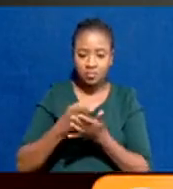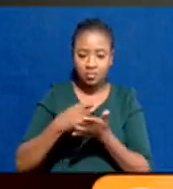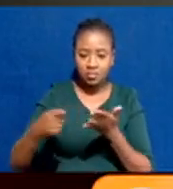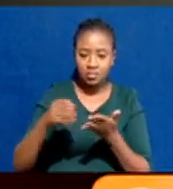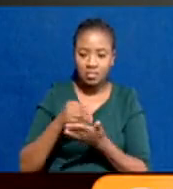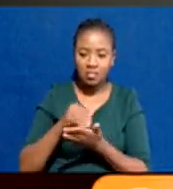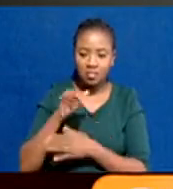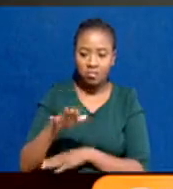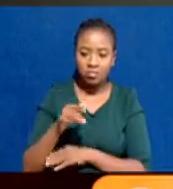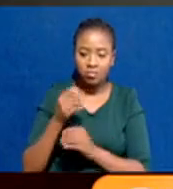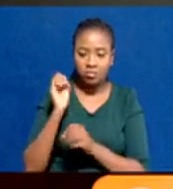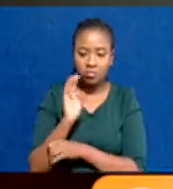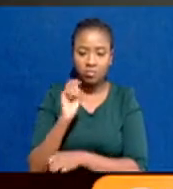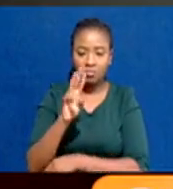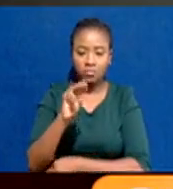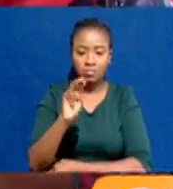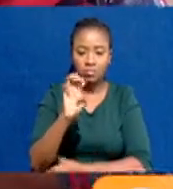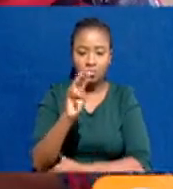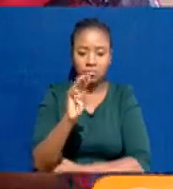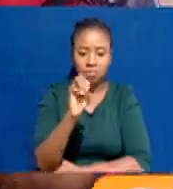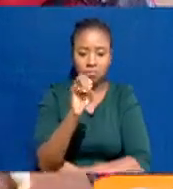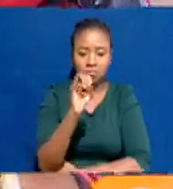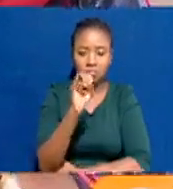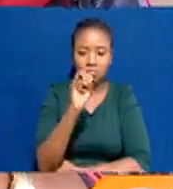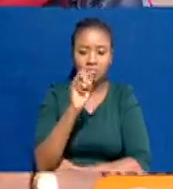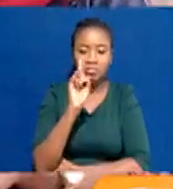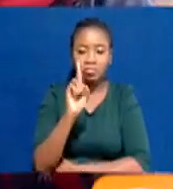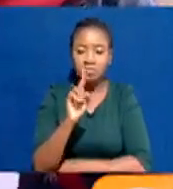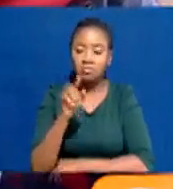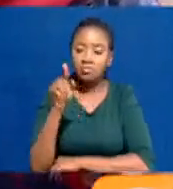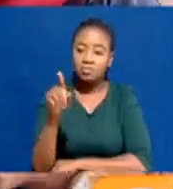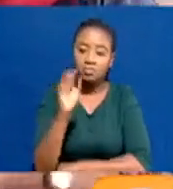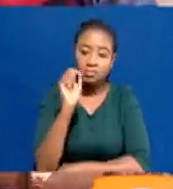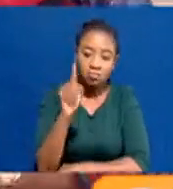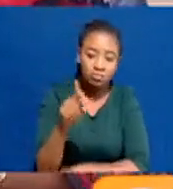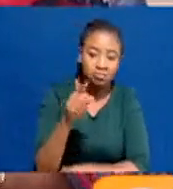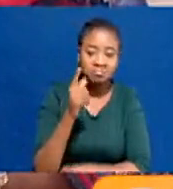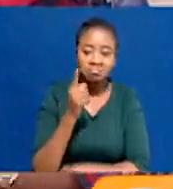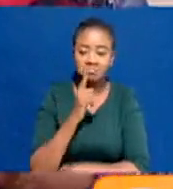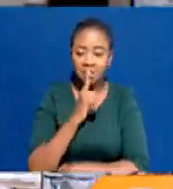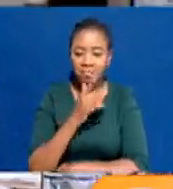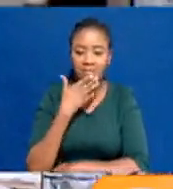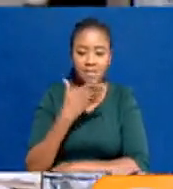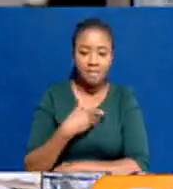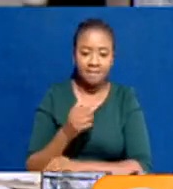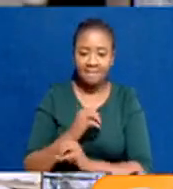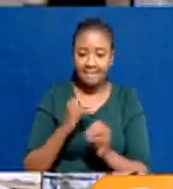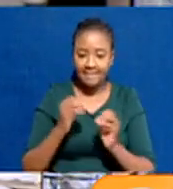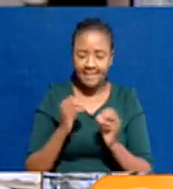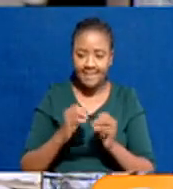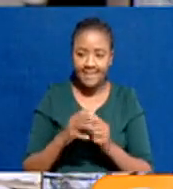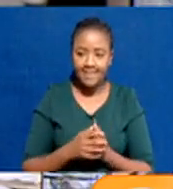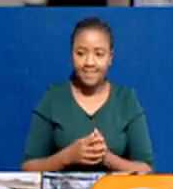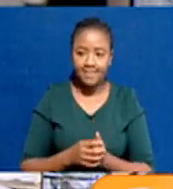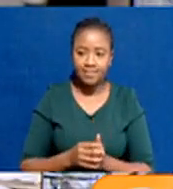memo detailing the same. There was no response from the then acting medical service and promotive health